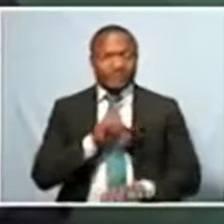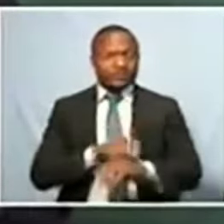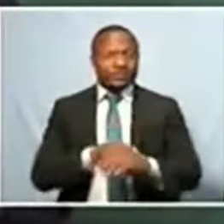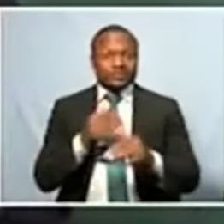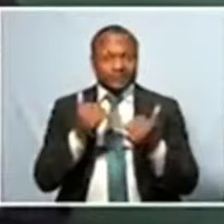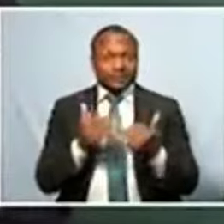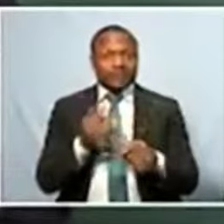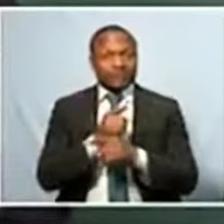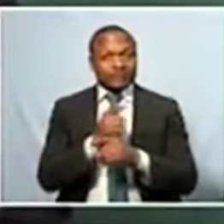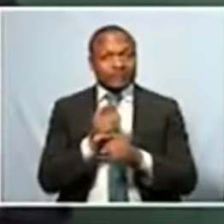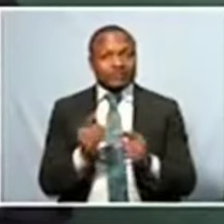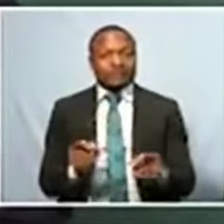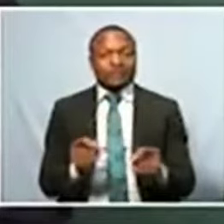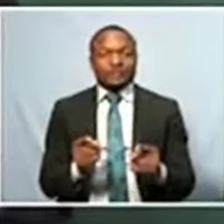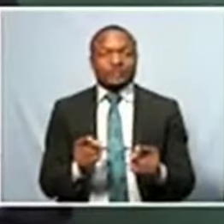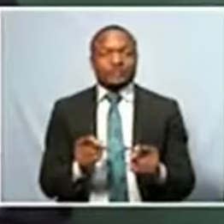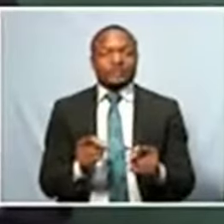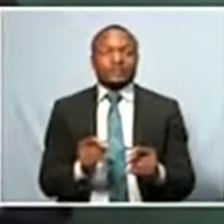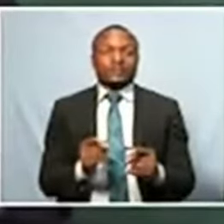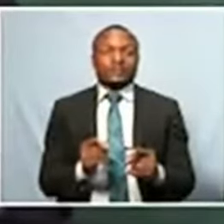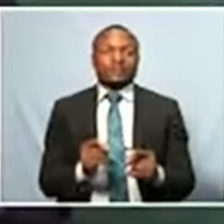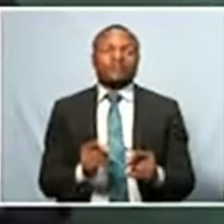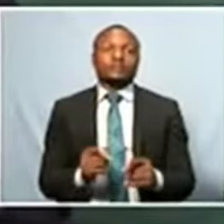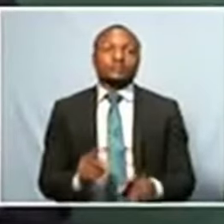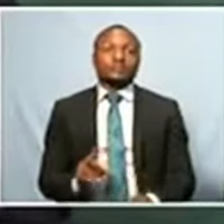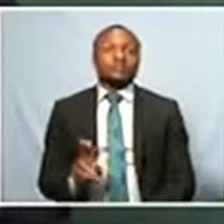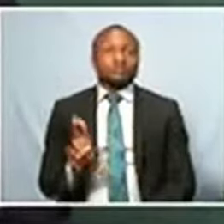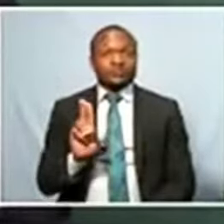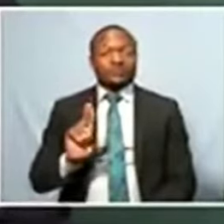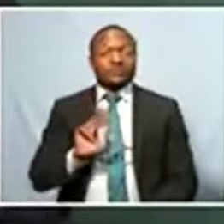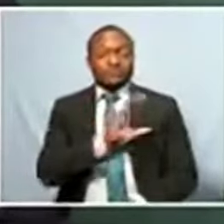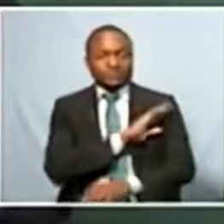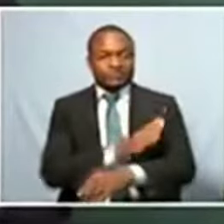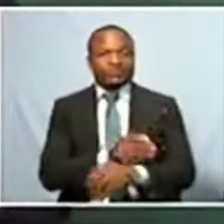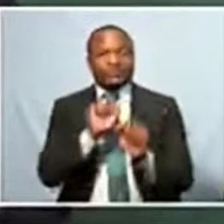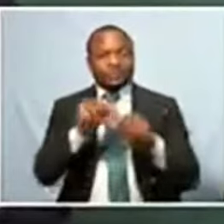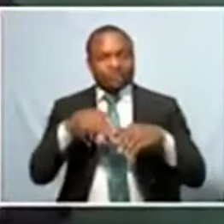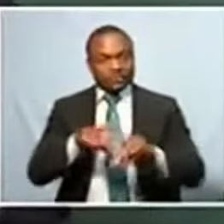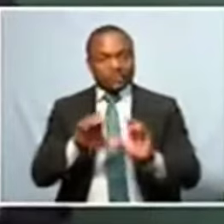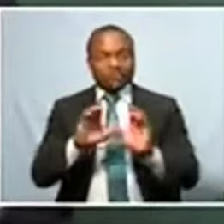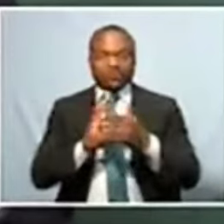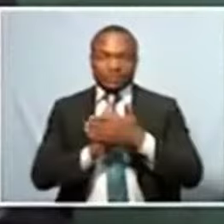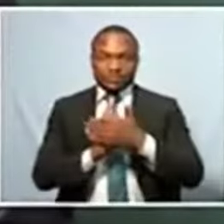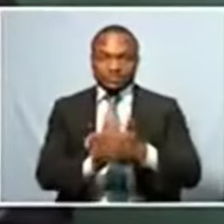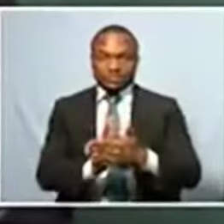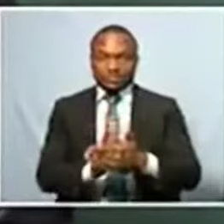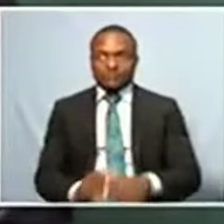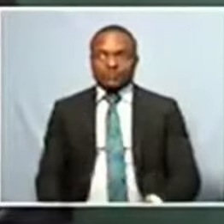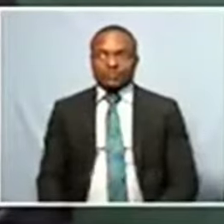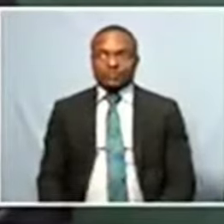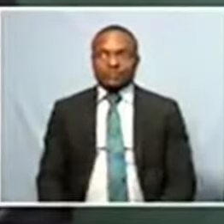around, I'll temper justice with mercy. So you may proceed as guided.